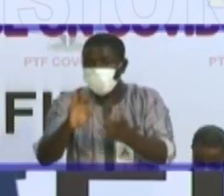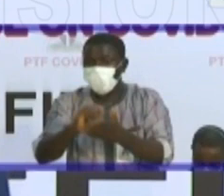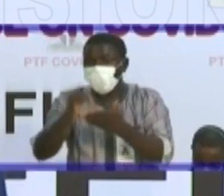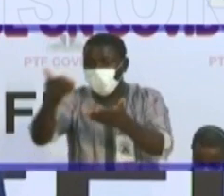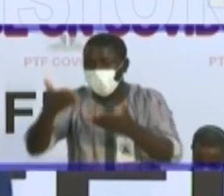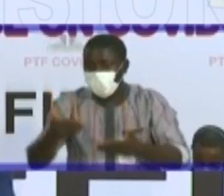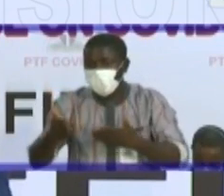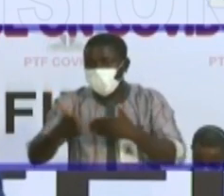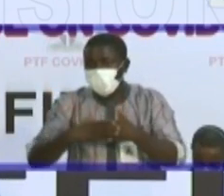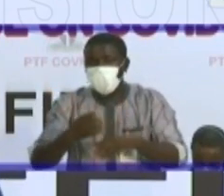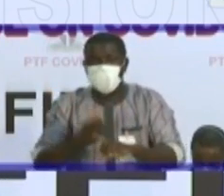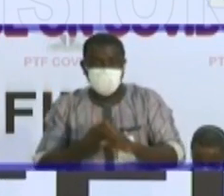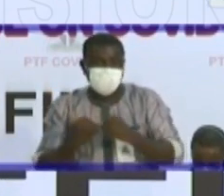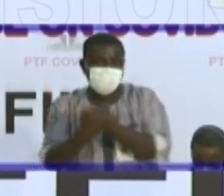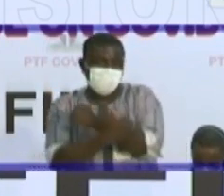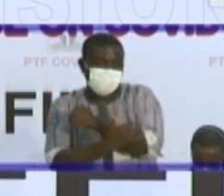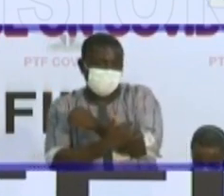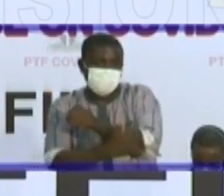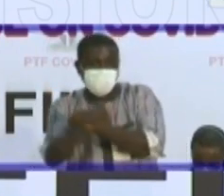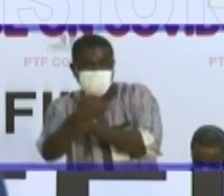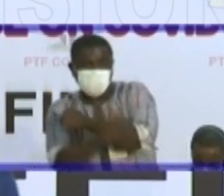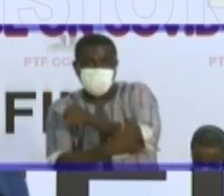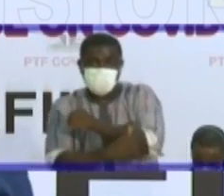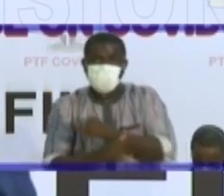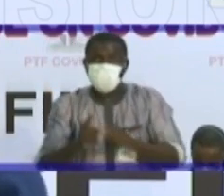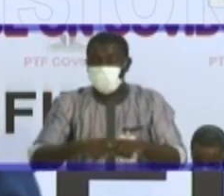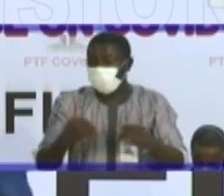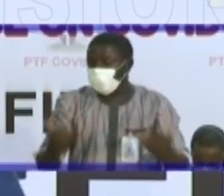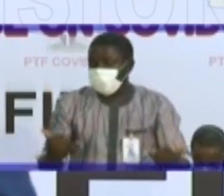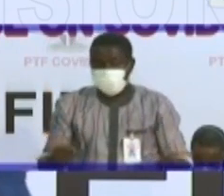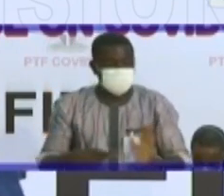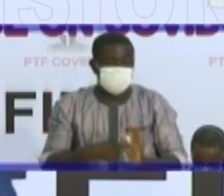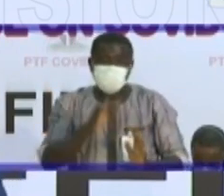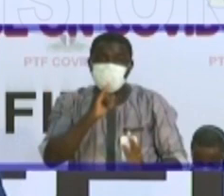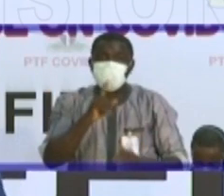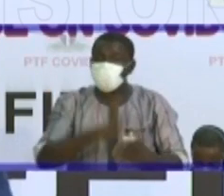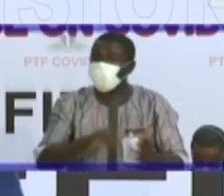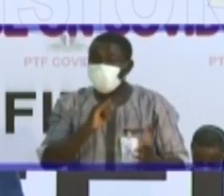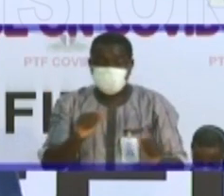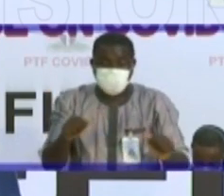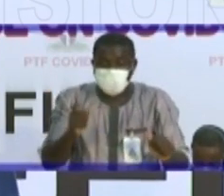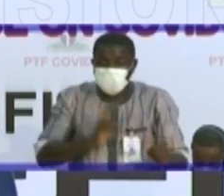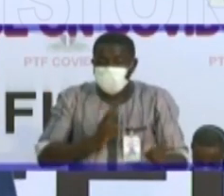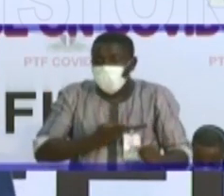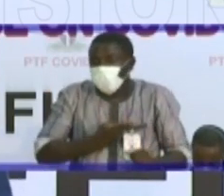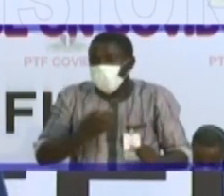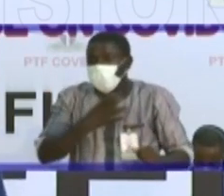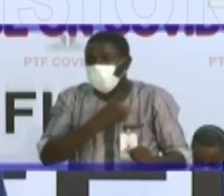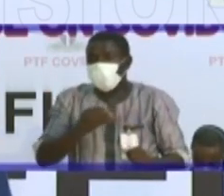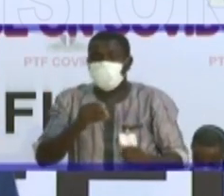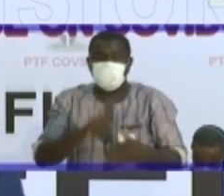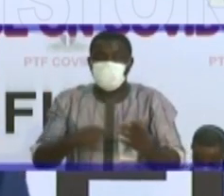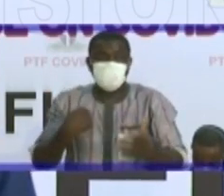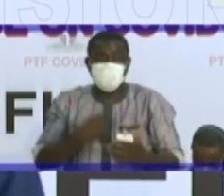bring back. But the fact of the matter is that at this moment, this is a framework in which we've been told that we